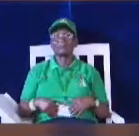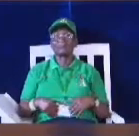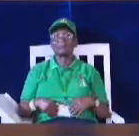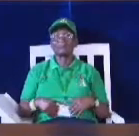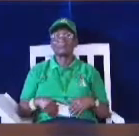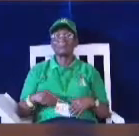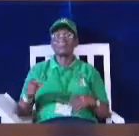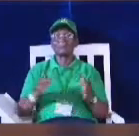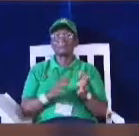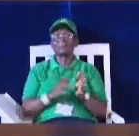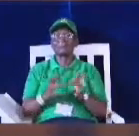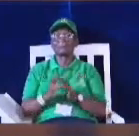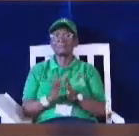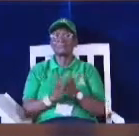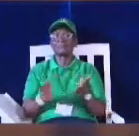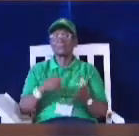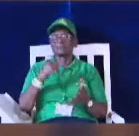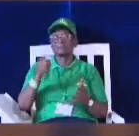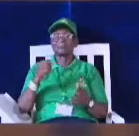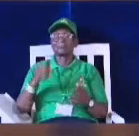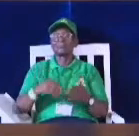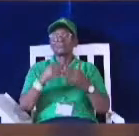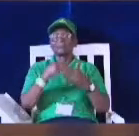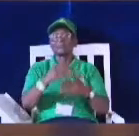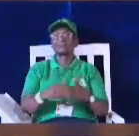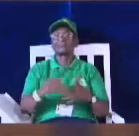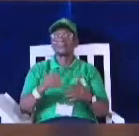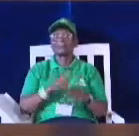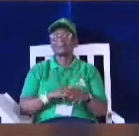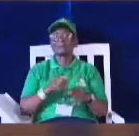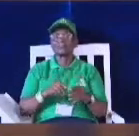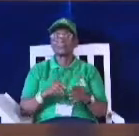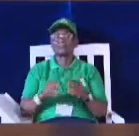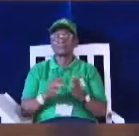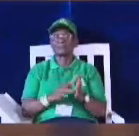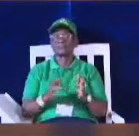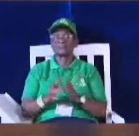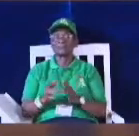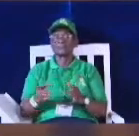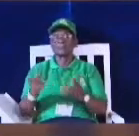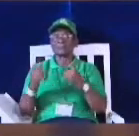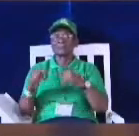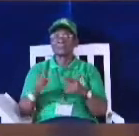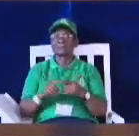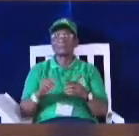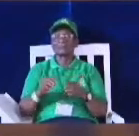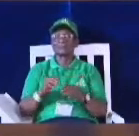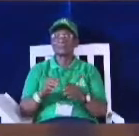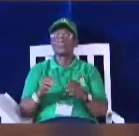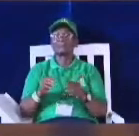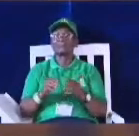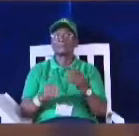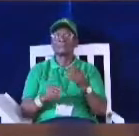The Bible said the next time Jesus came to town, because of the testimony of one man,